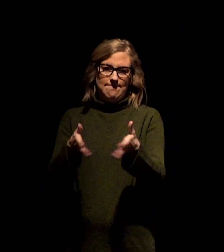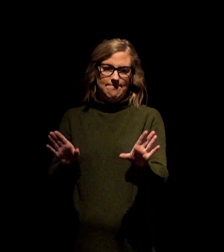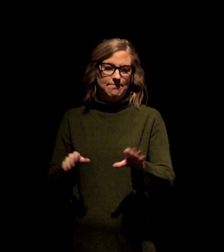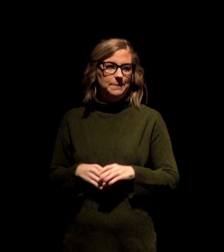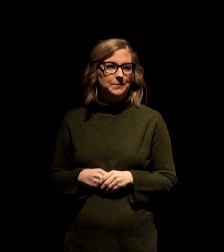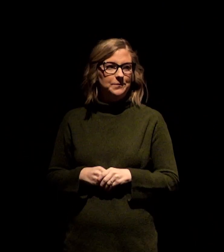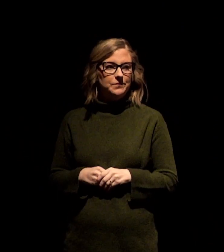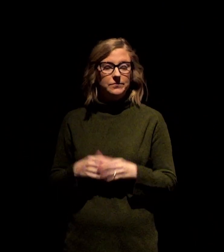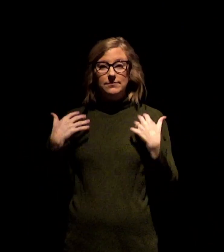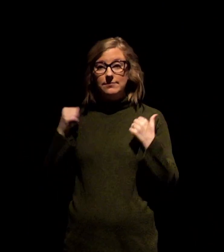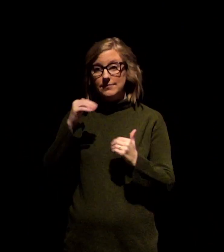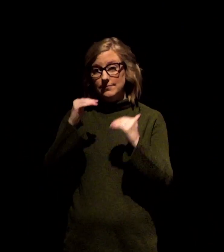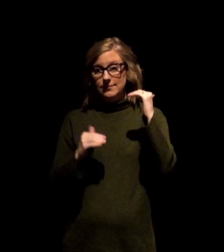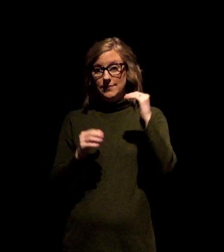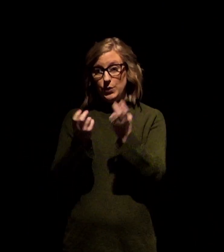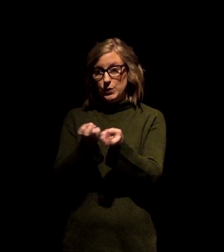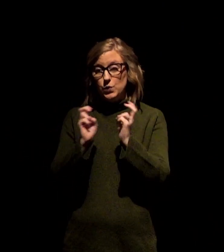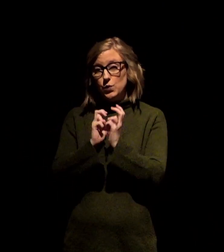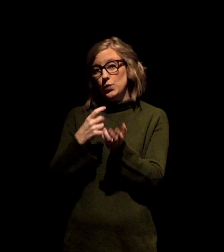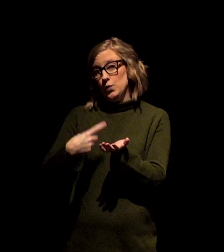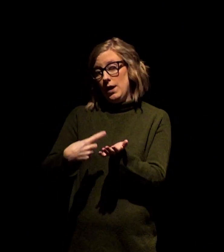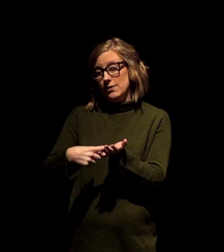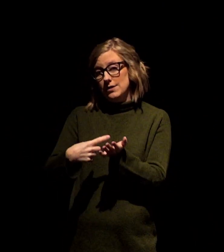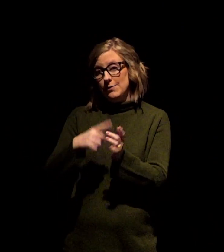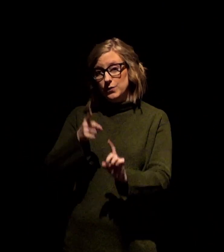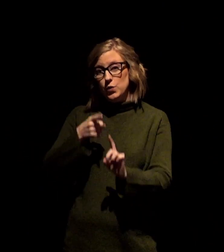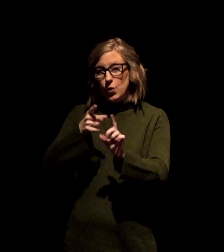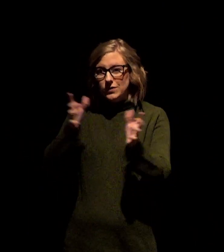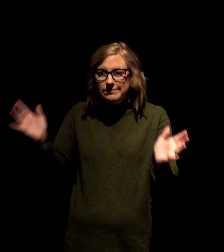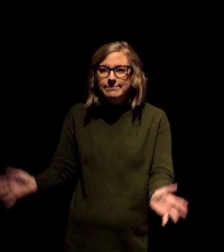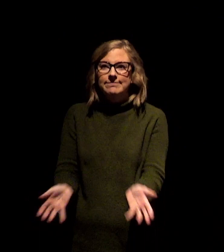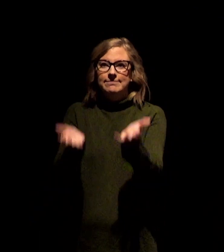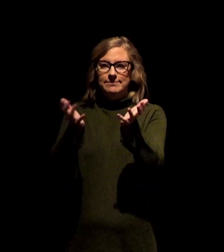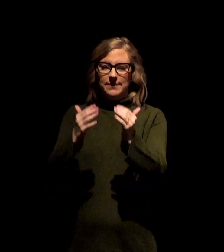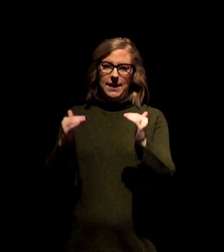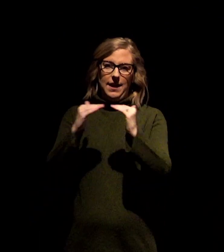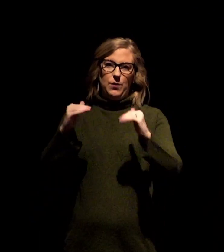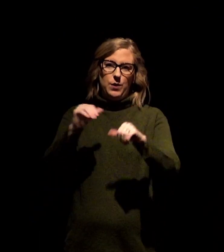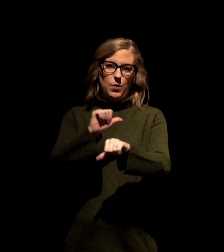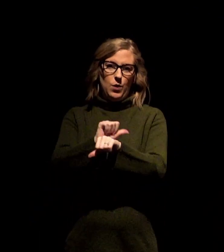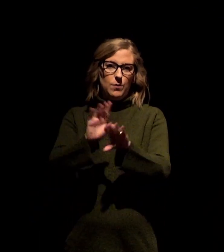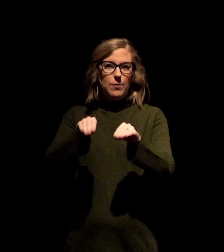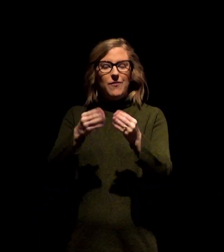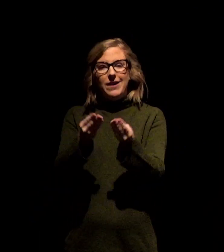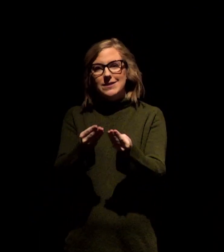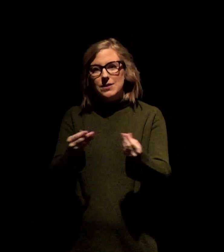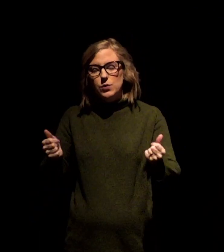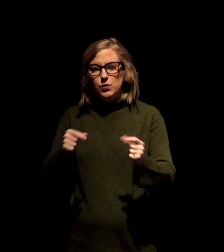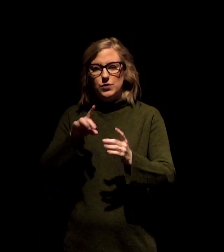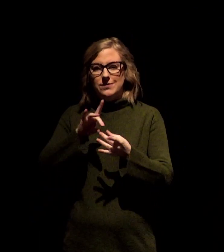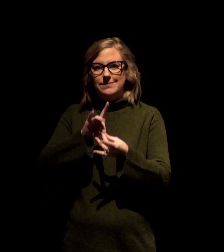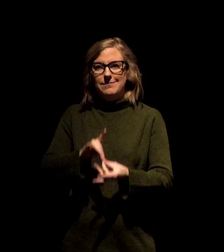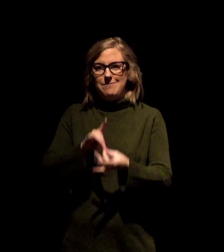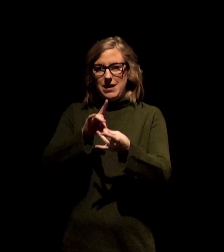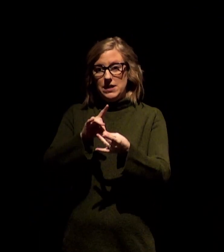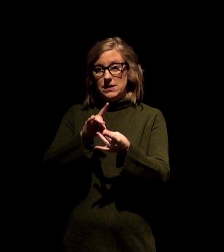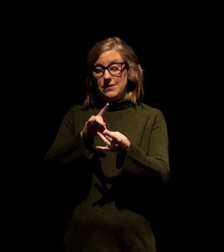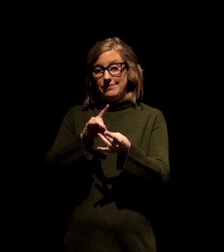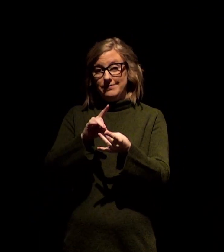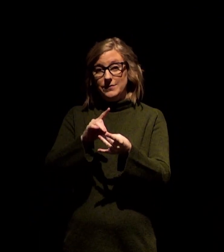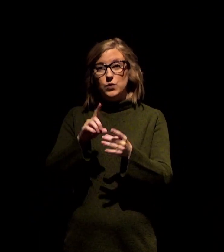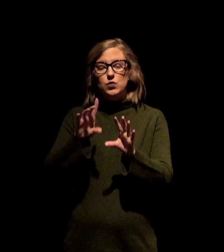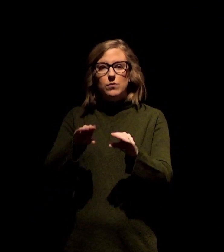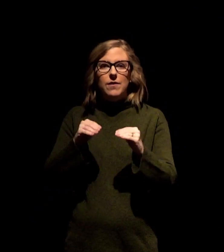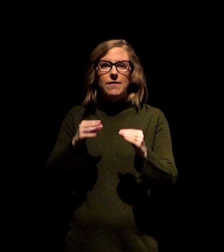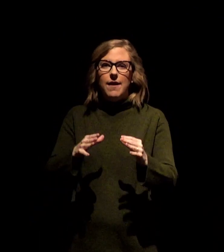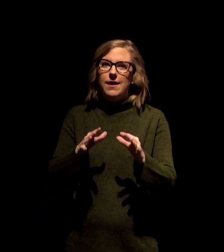The Health Disparities Roundtable aims to amplify equity work by inviting solutions-based organizations to address pressing